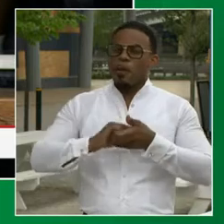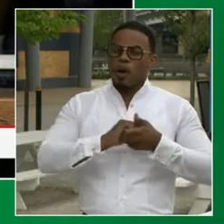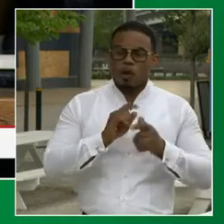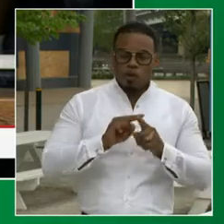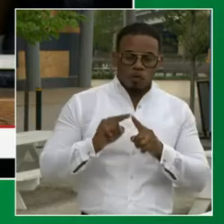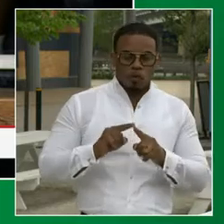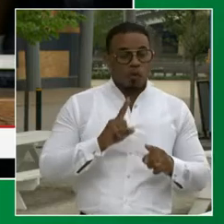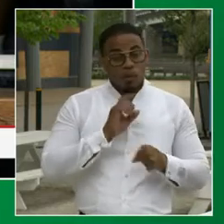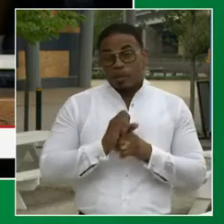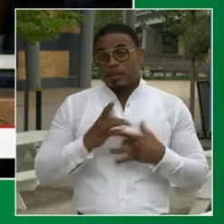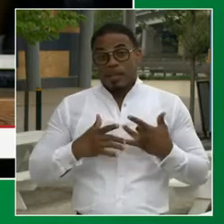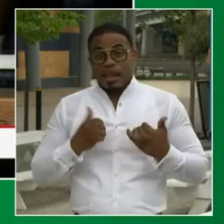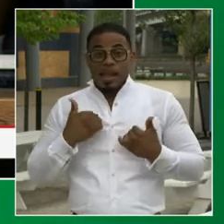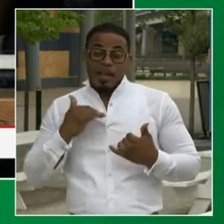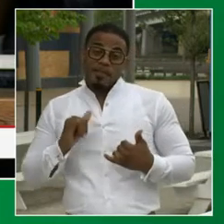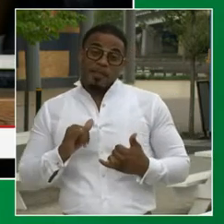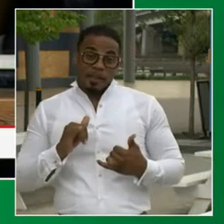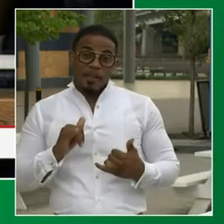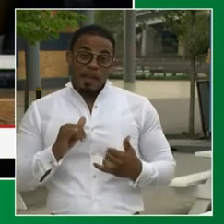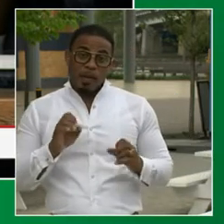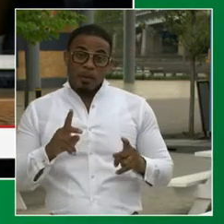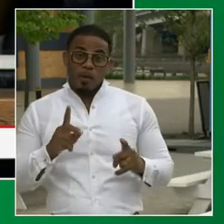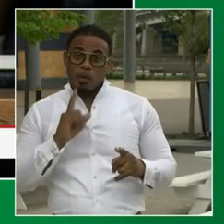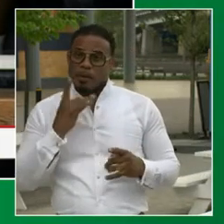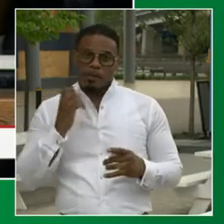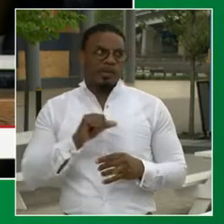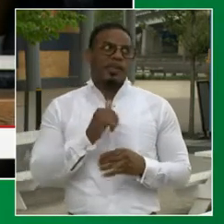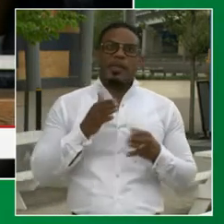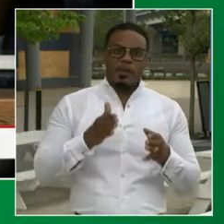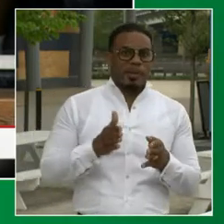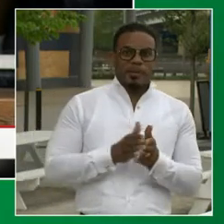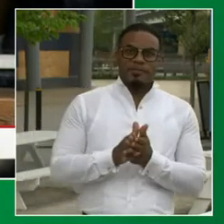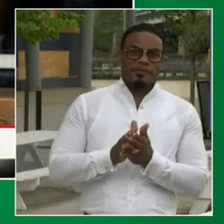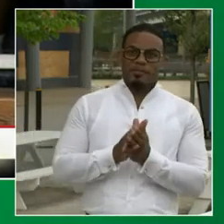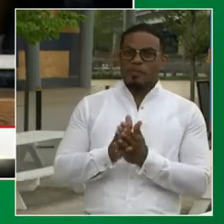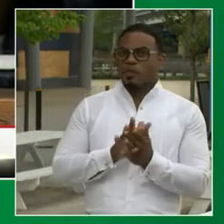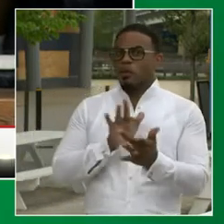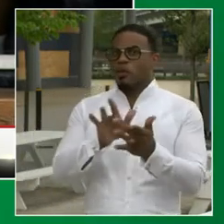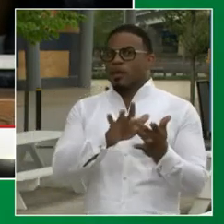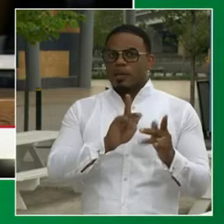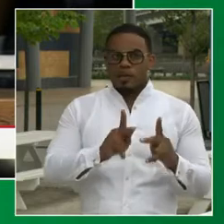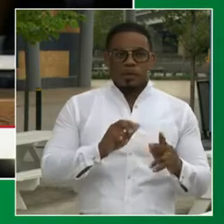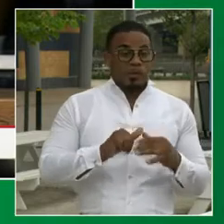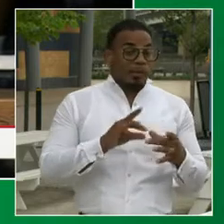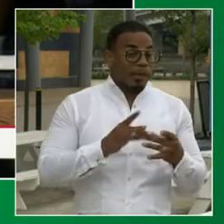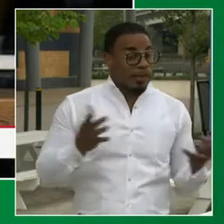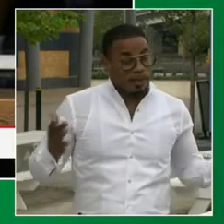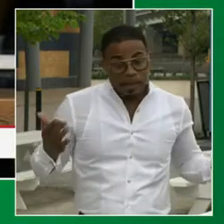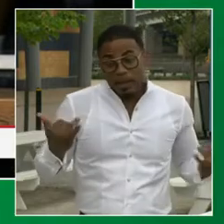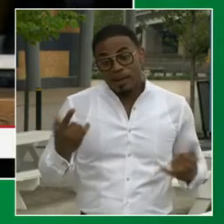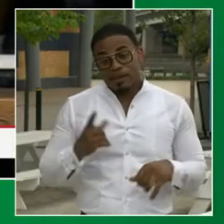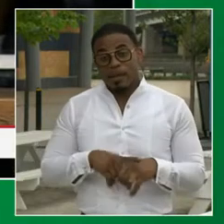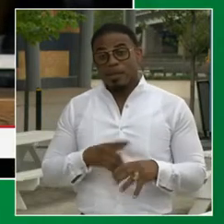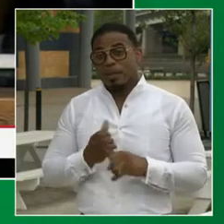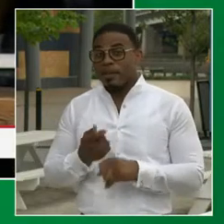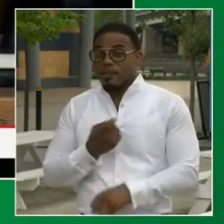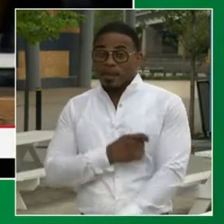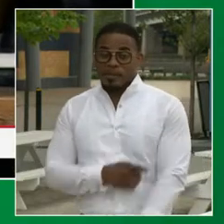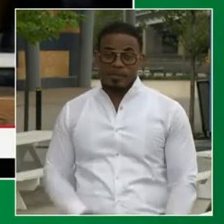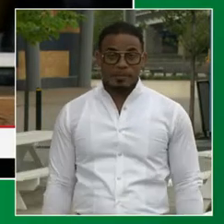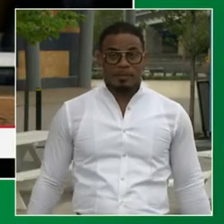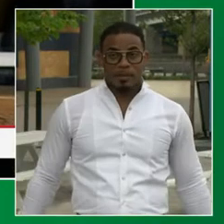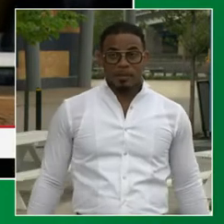well. So really excited to have that opportunity, and really just another way that we're trying to reach out to folks to say now's the time to get